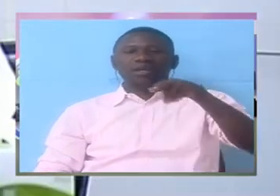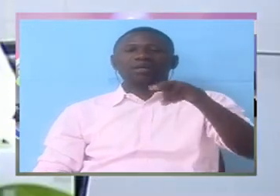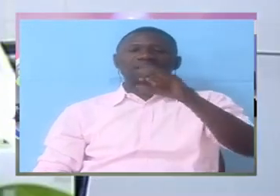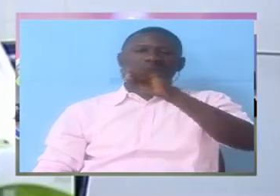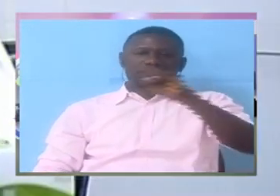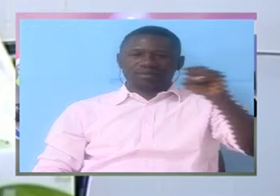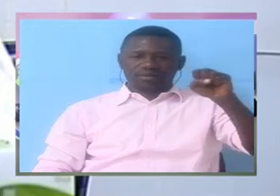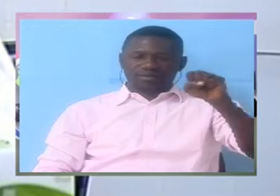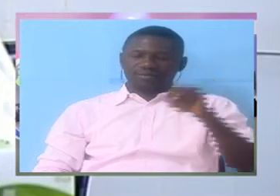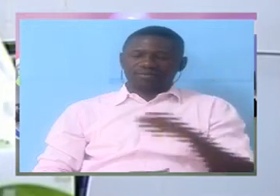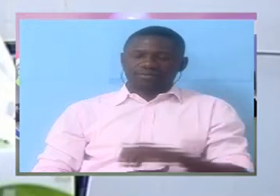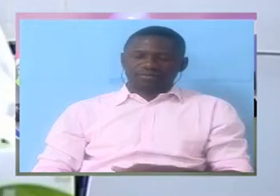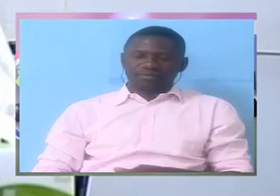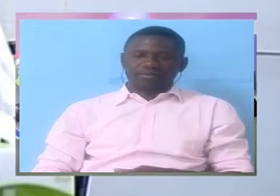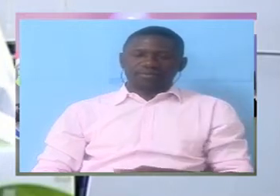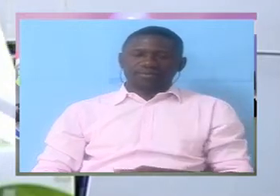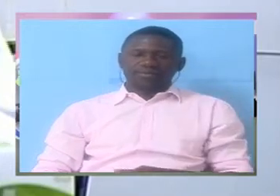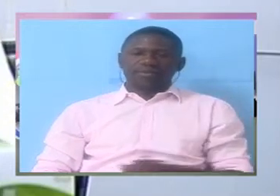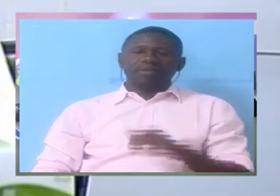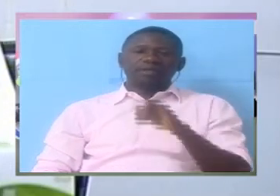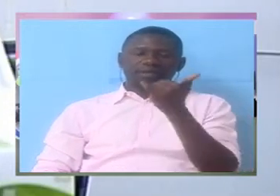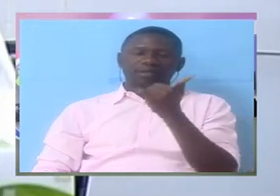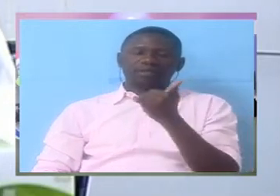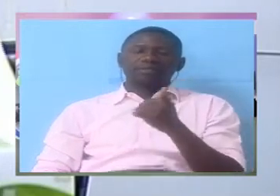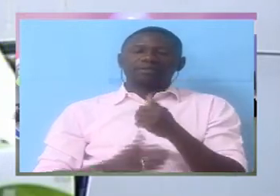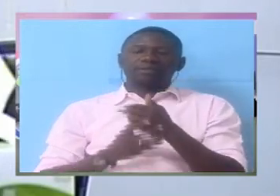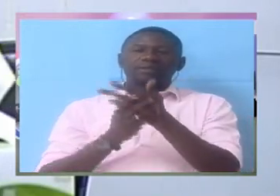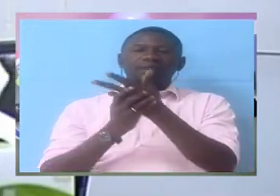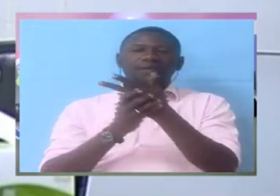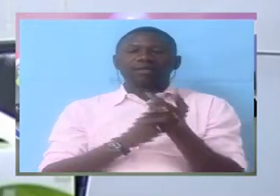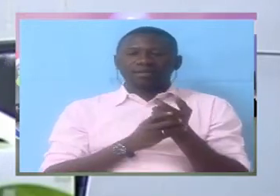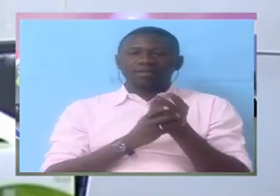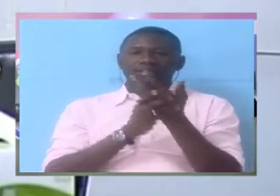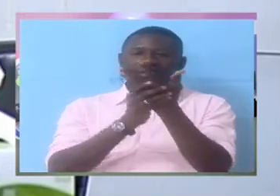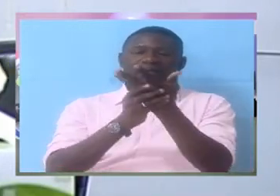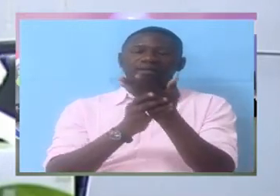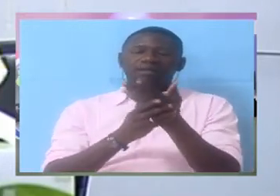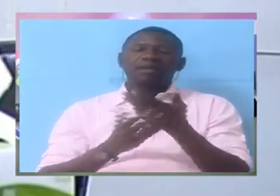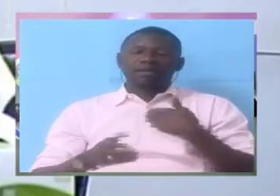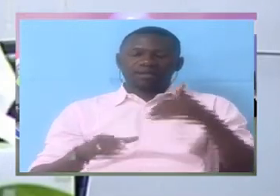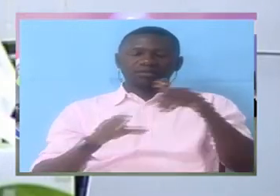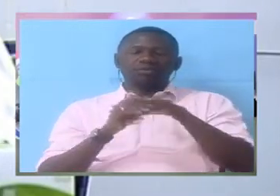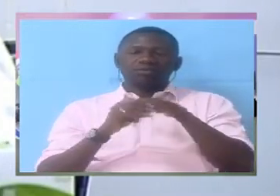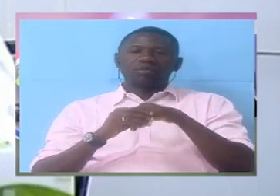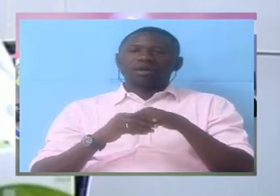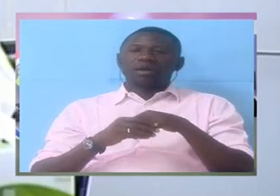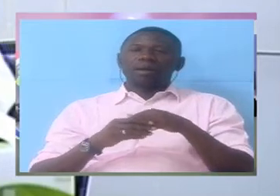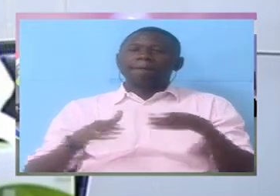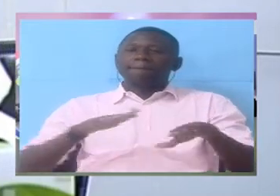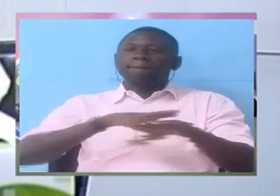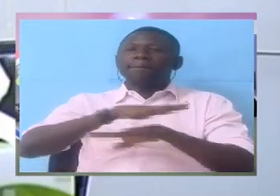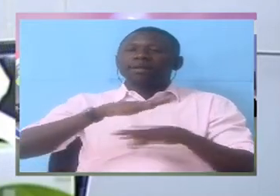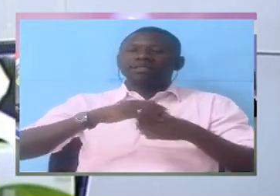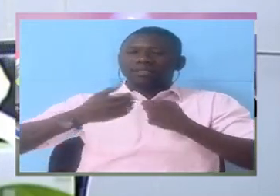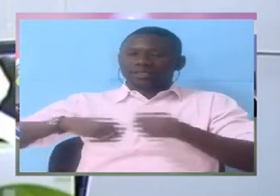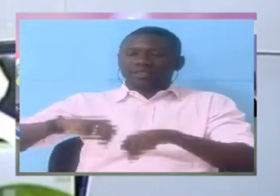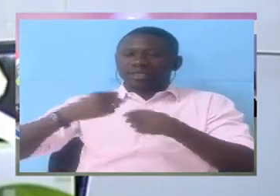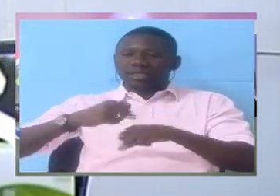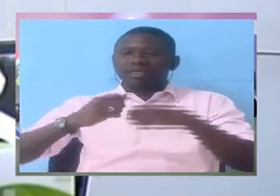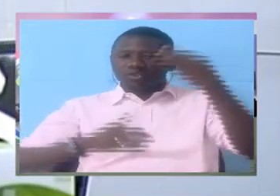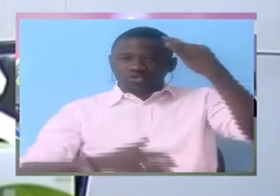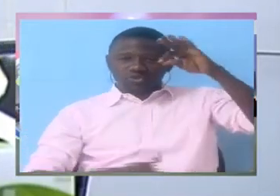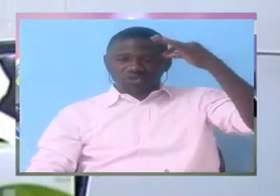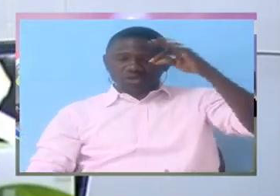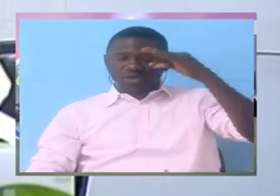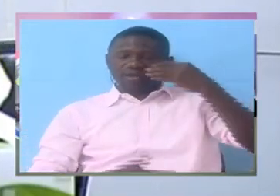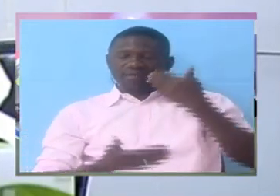yes. Yeah. 1989. Yes. I had my basic training course after my basic training course. Do ngadunda karangoke